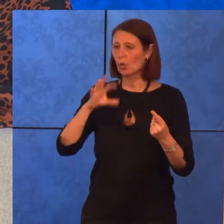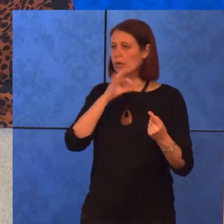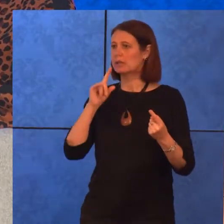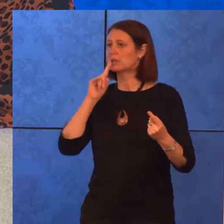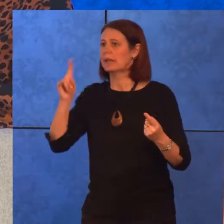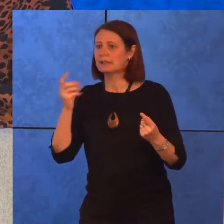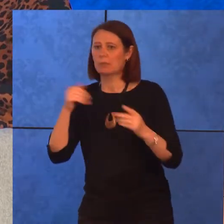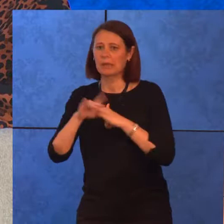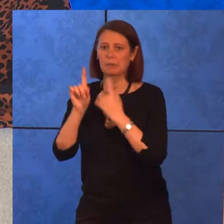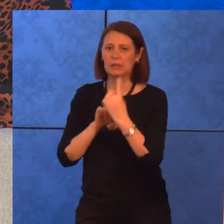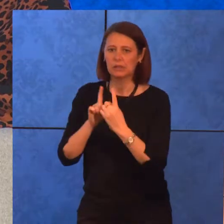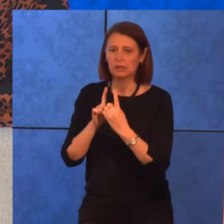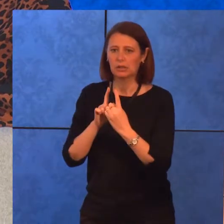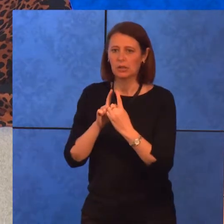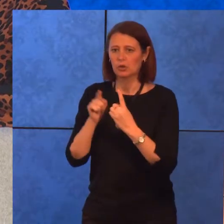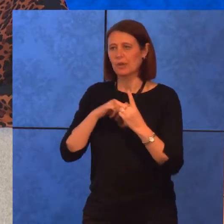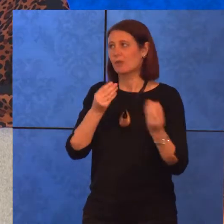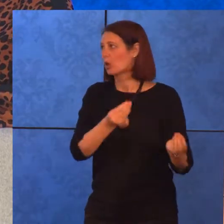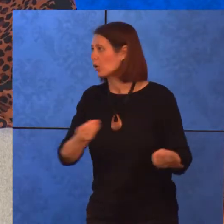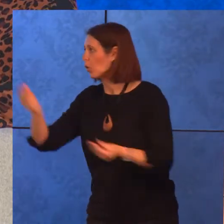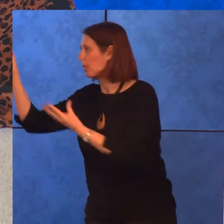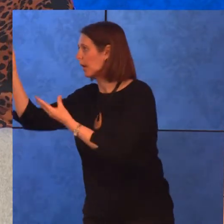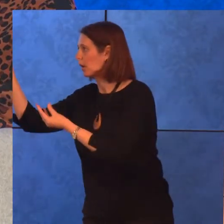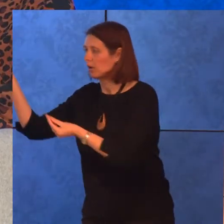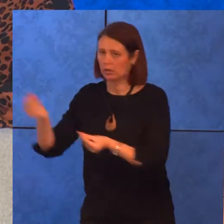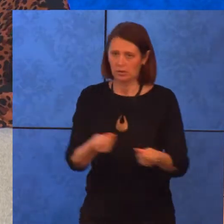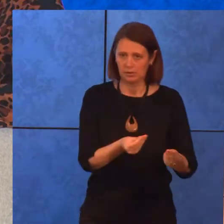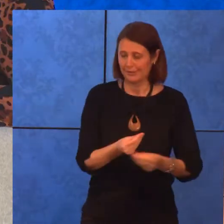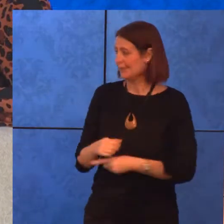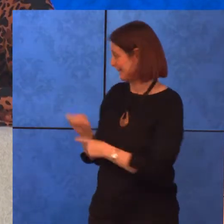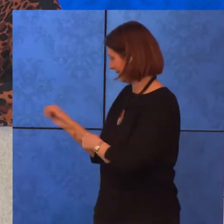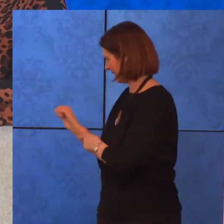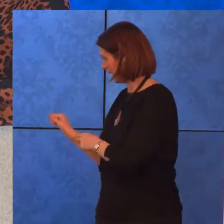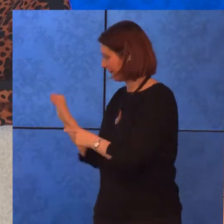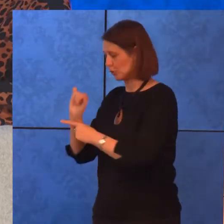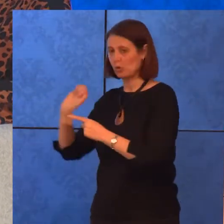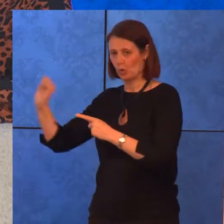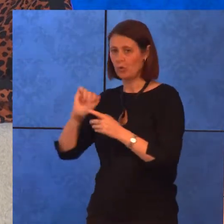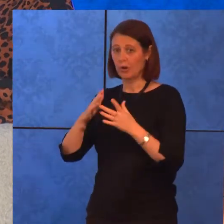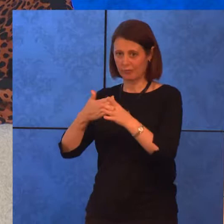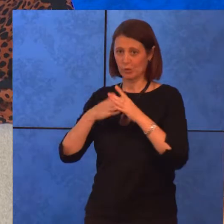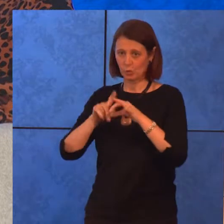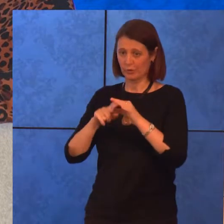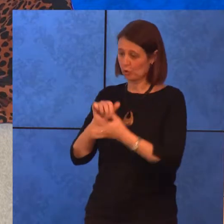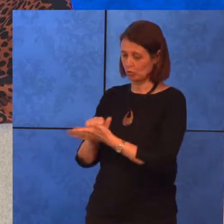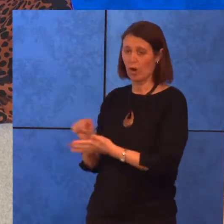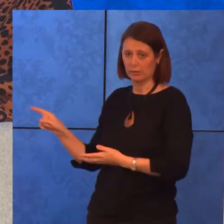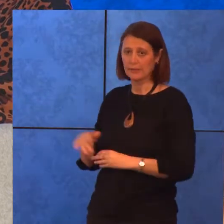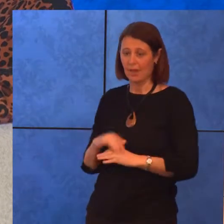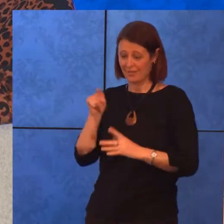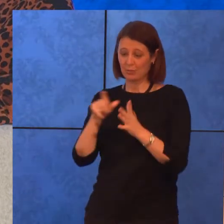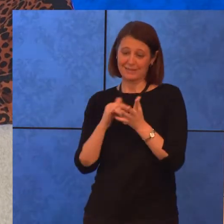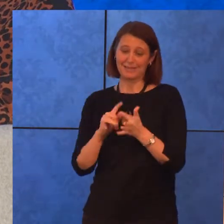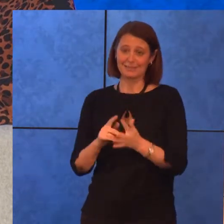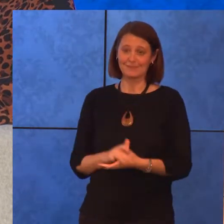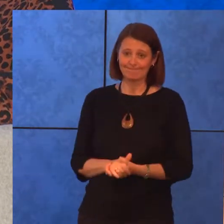meeting. So you have to send it all the way back. Yes, so back to that was your original question. So back to that, you're absolutely right that was the case. We're